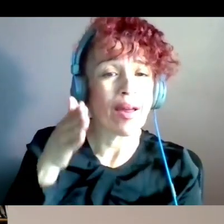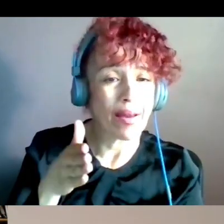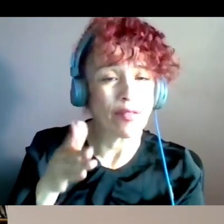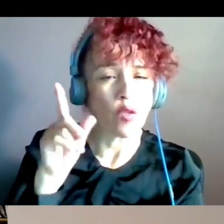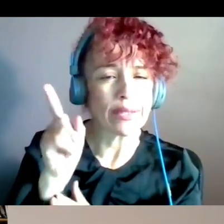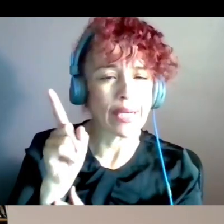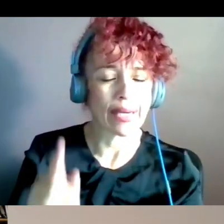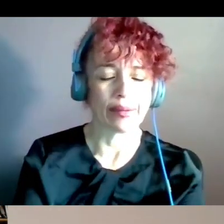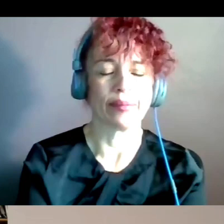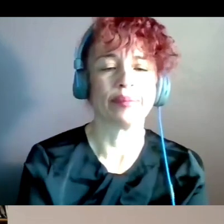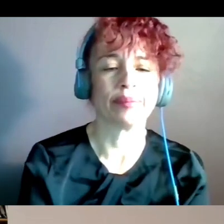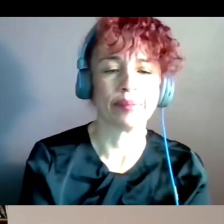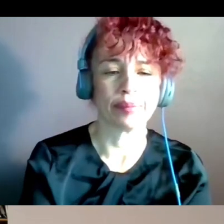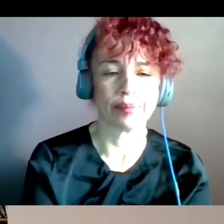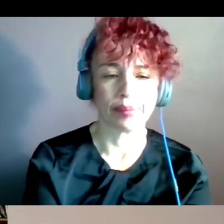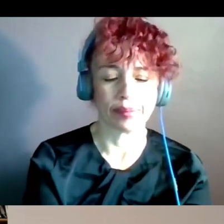second,